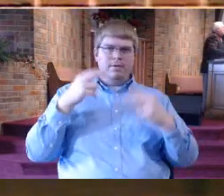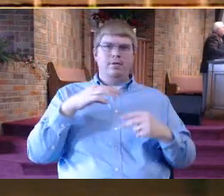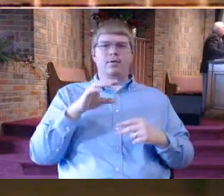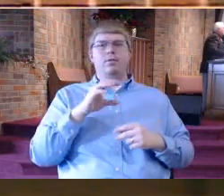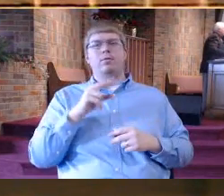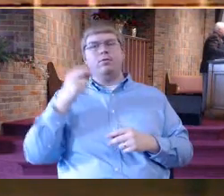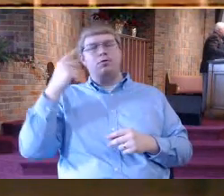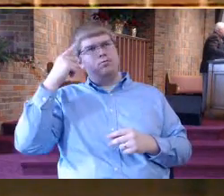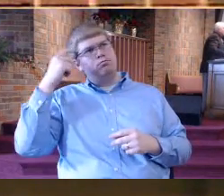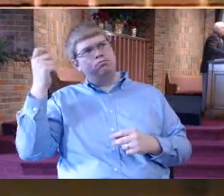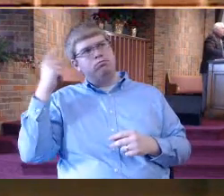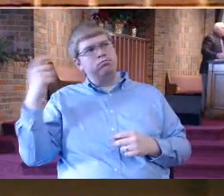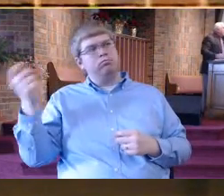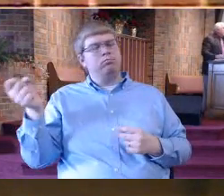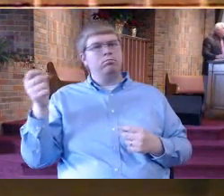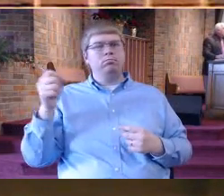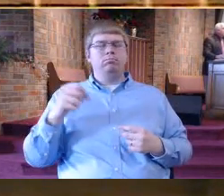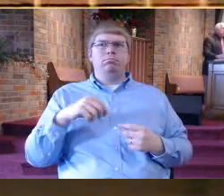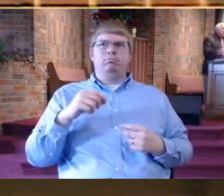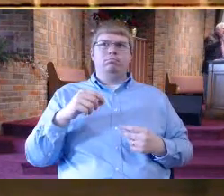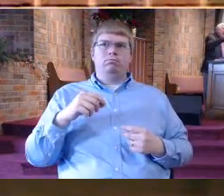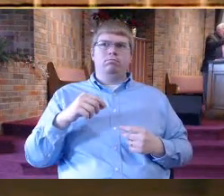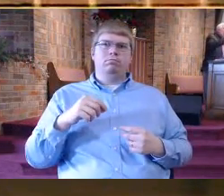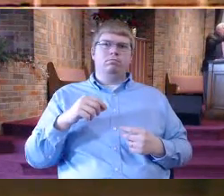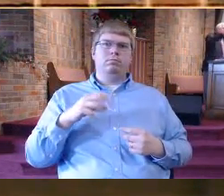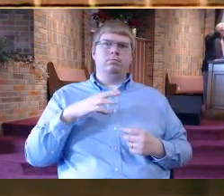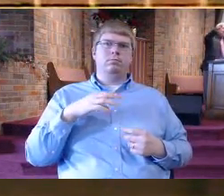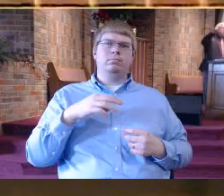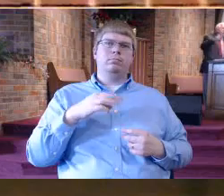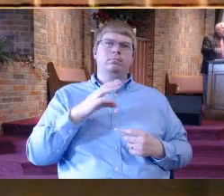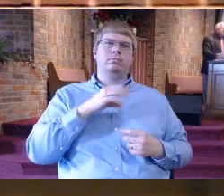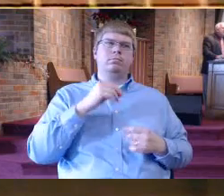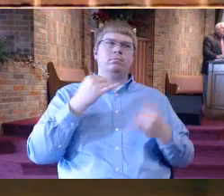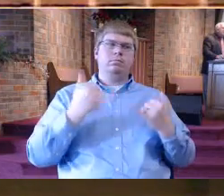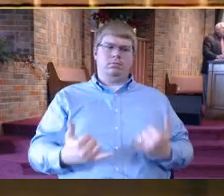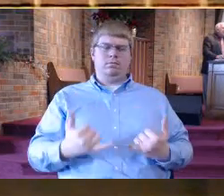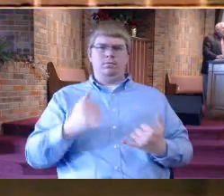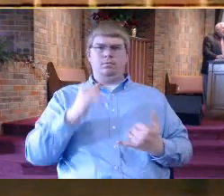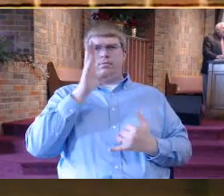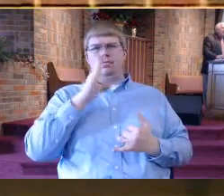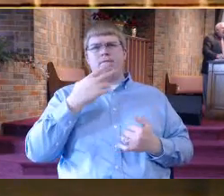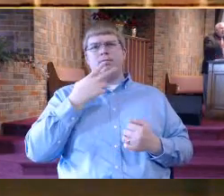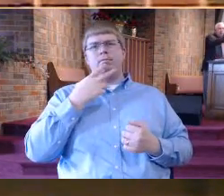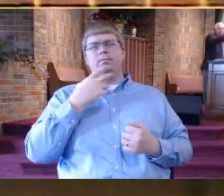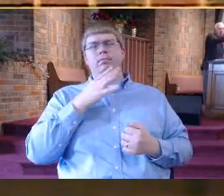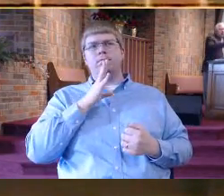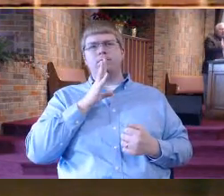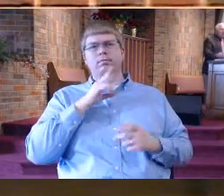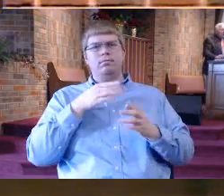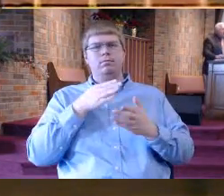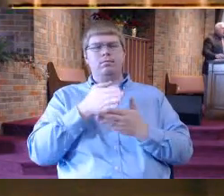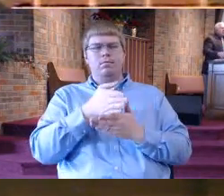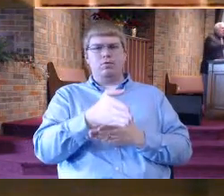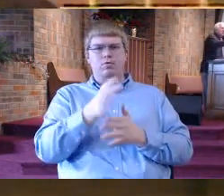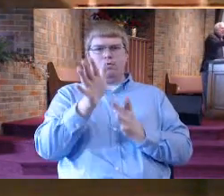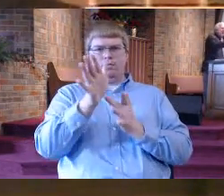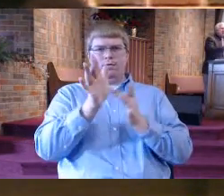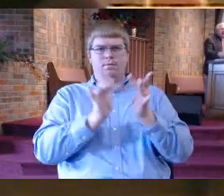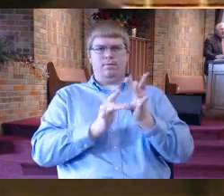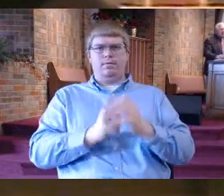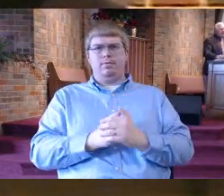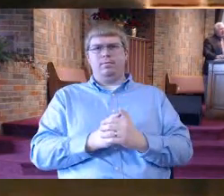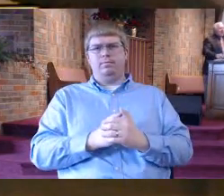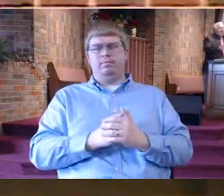on in verse 2 and says, but God has spoken now through his son. God spoke. God spoke in